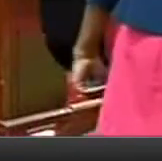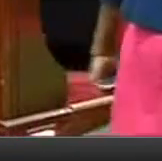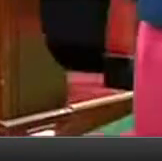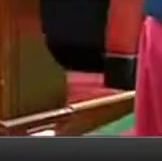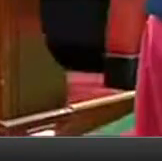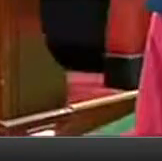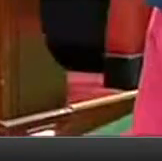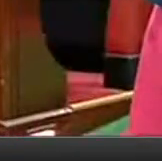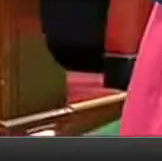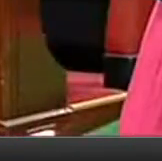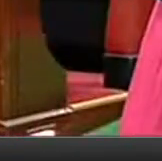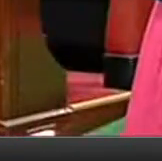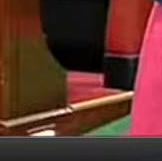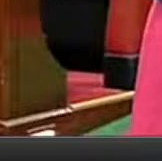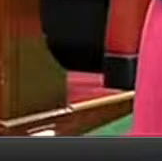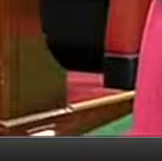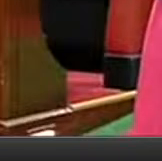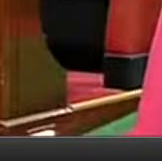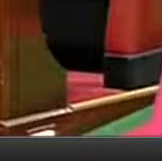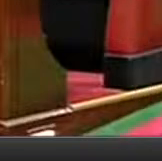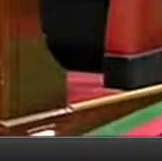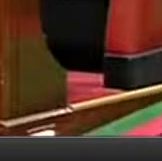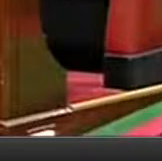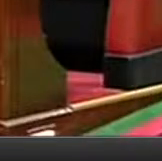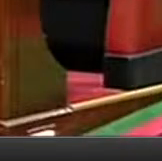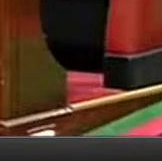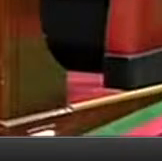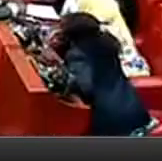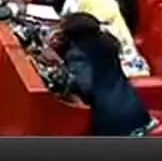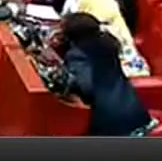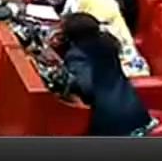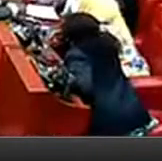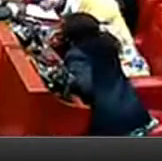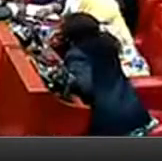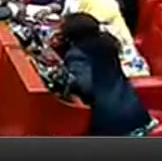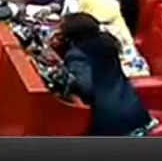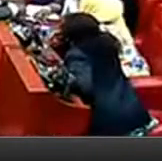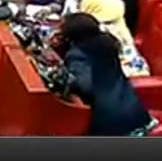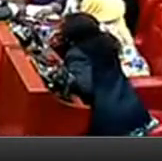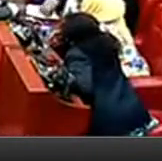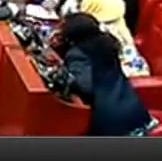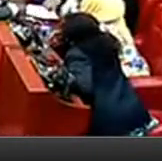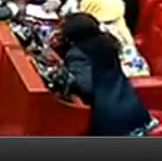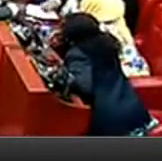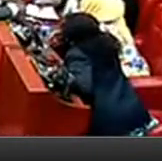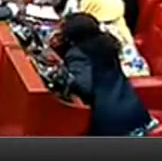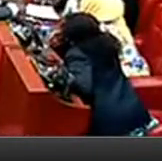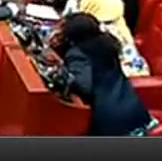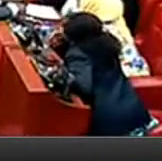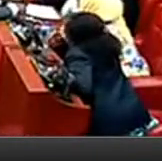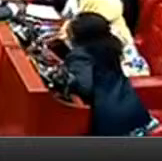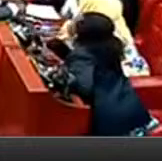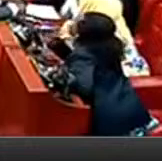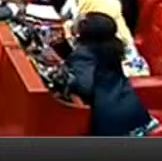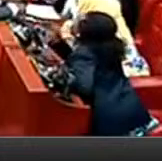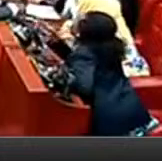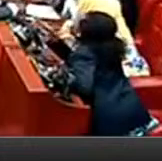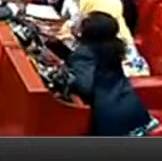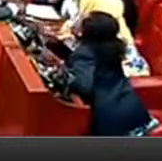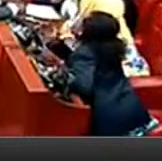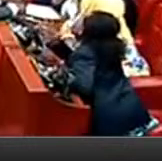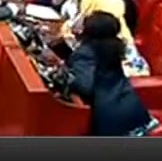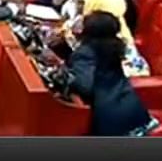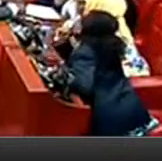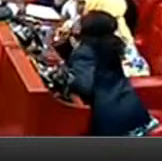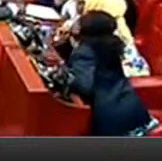as Defense Counsel at the International Criminal Court at The Hague. Honorable Kindiki has also taught law